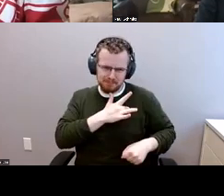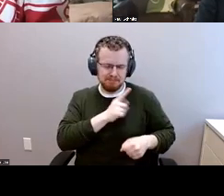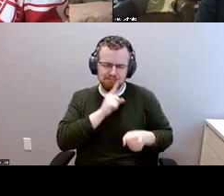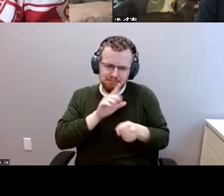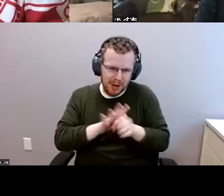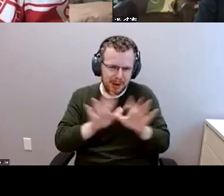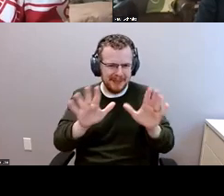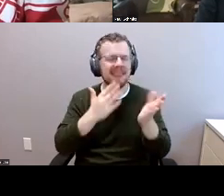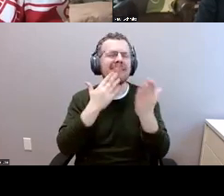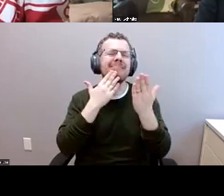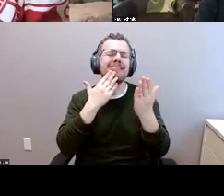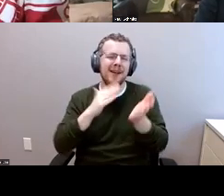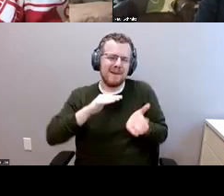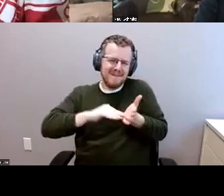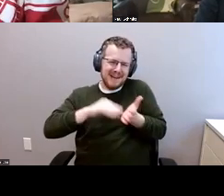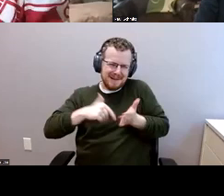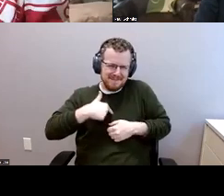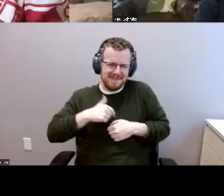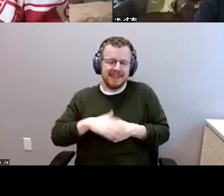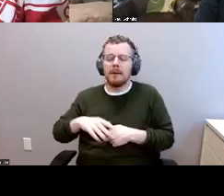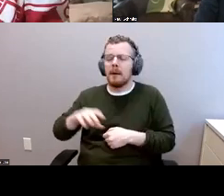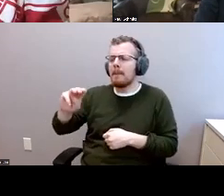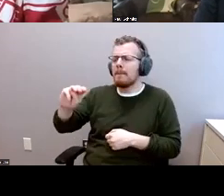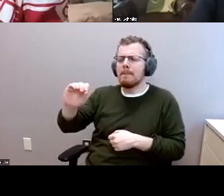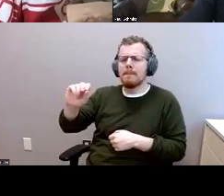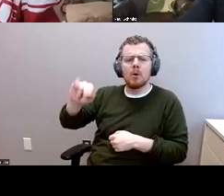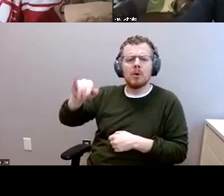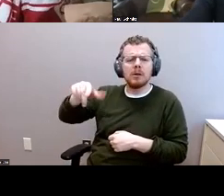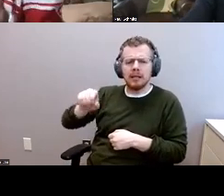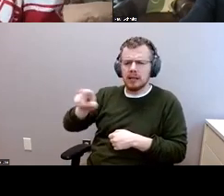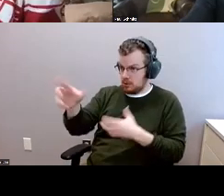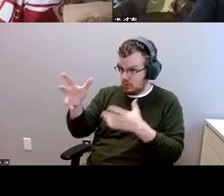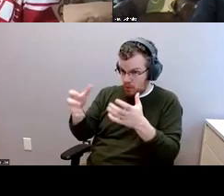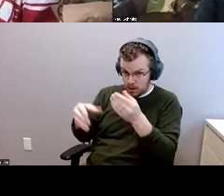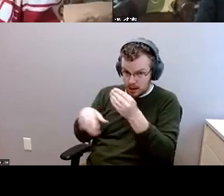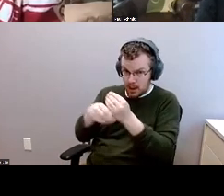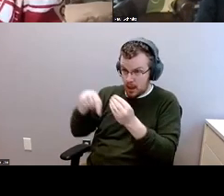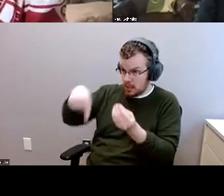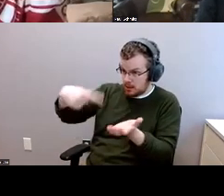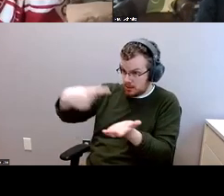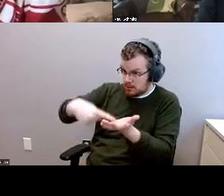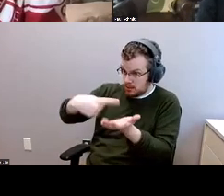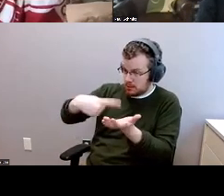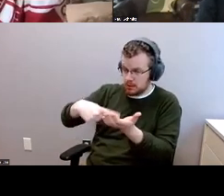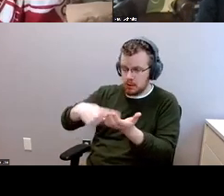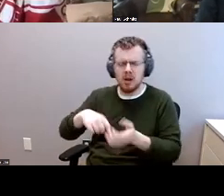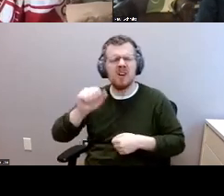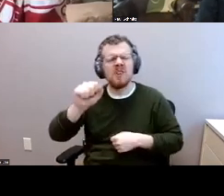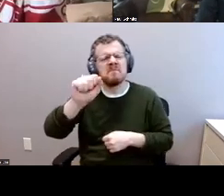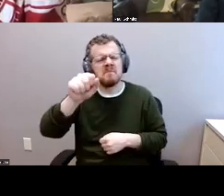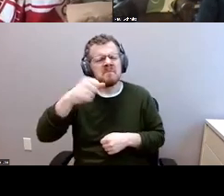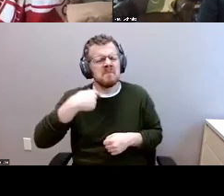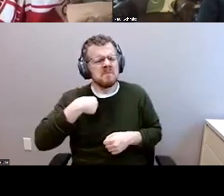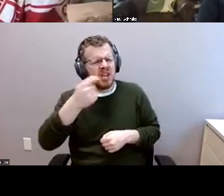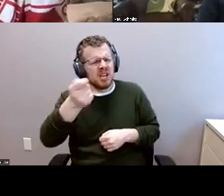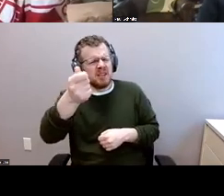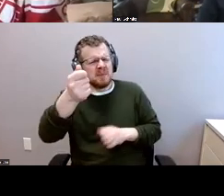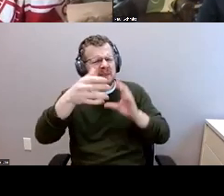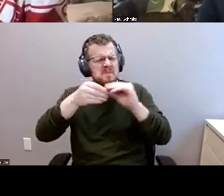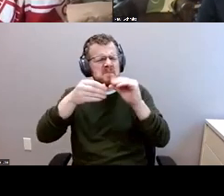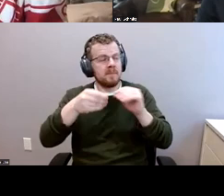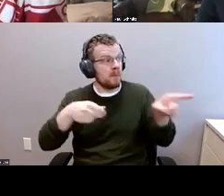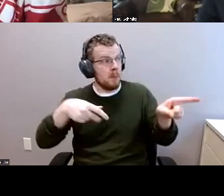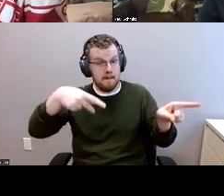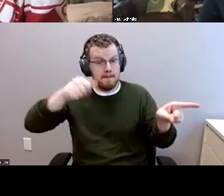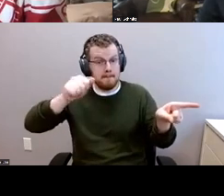forgiveness. Monique, would you like to add in here? I'll add a tiny bit, actually, because what Paul said